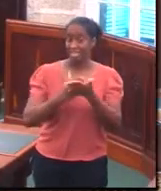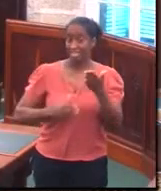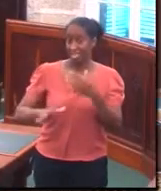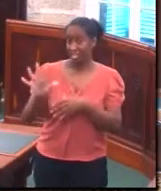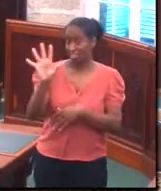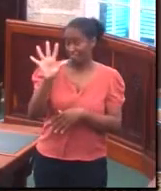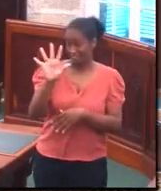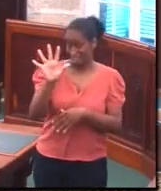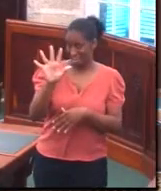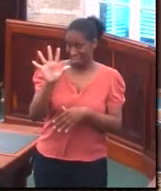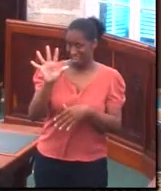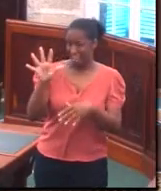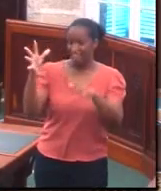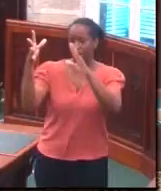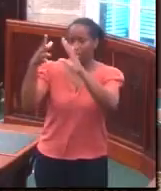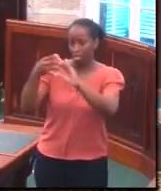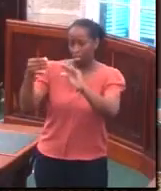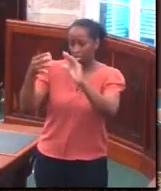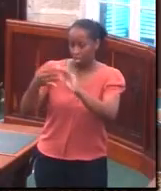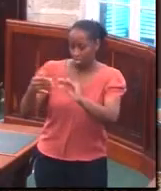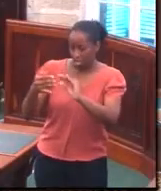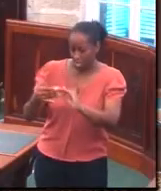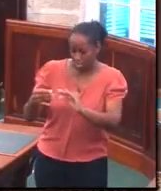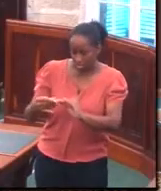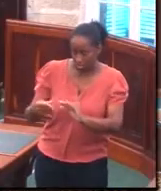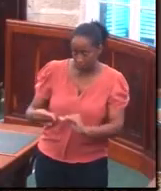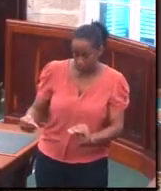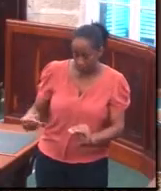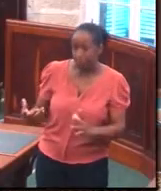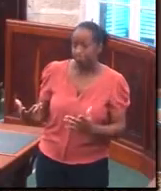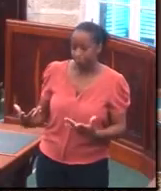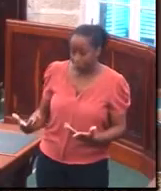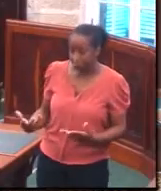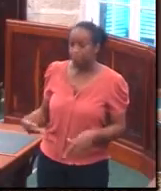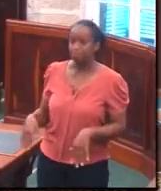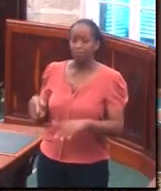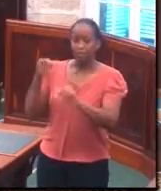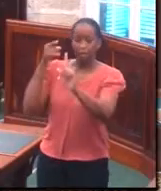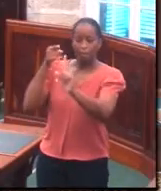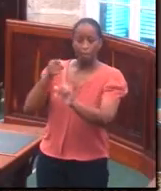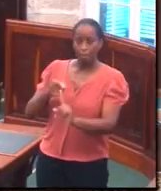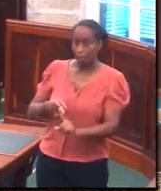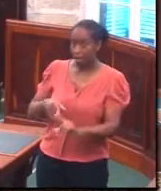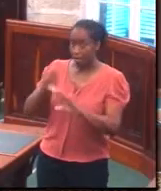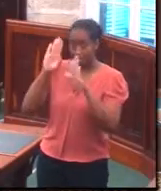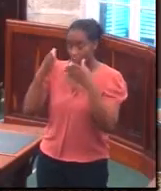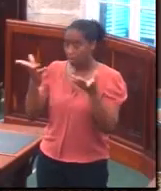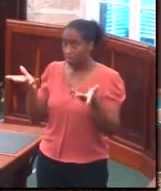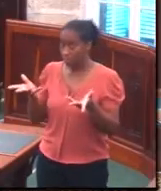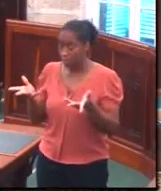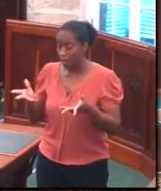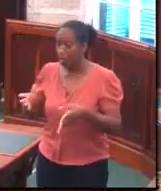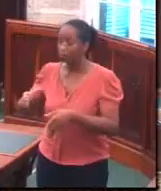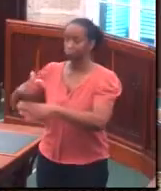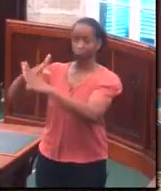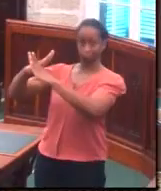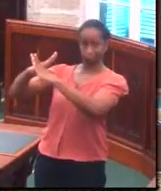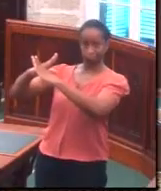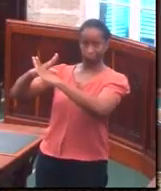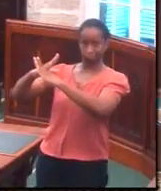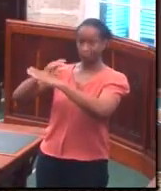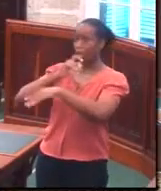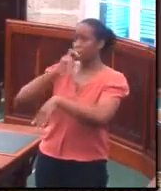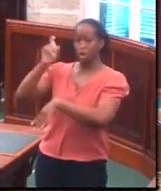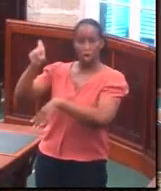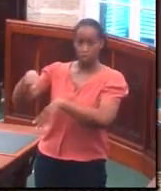to prohibit phone tapping with exemptions. And the section to which you refer,